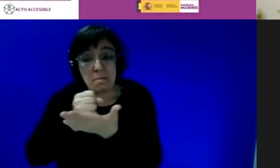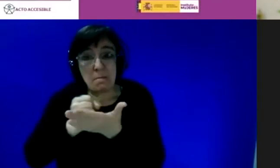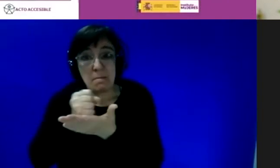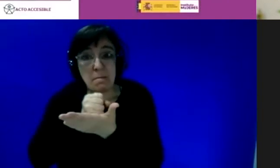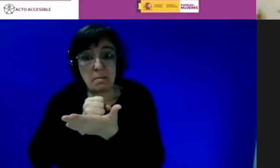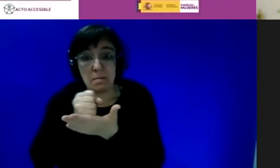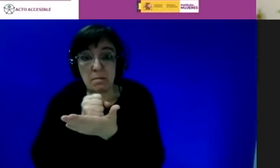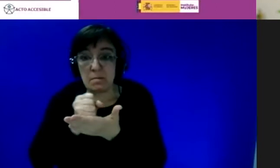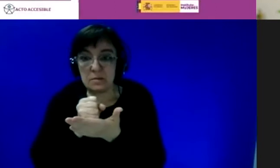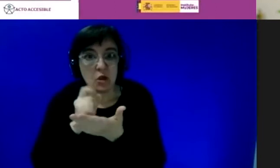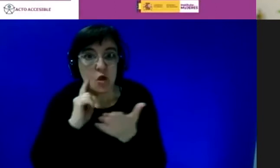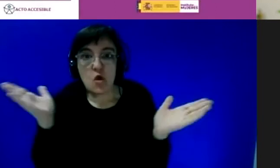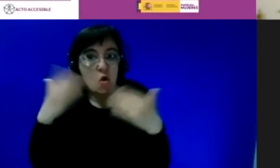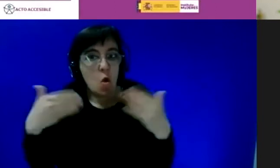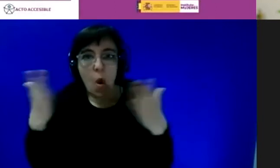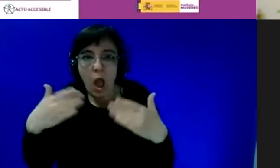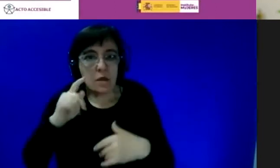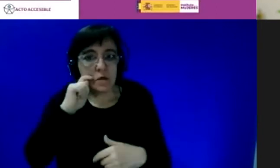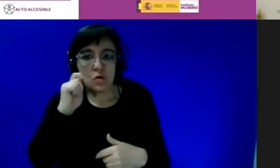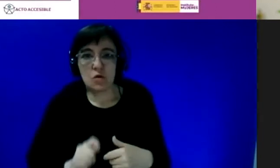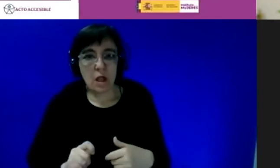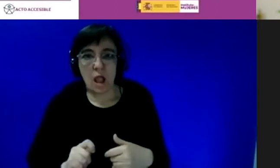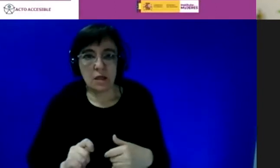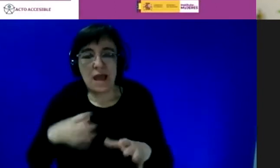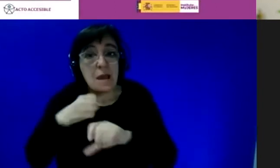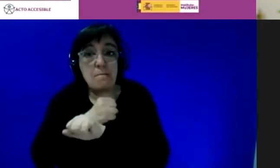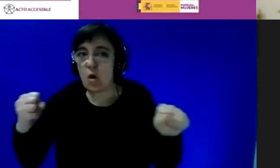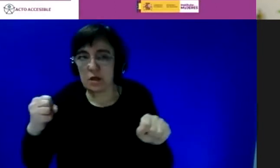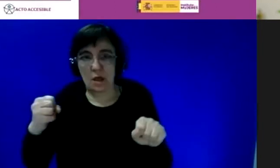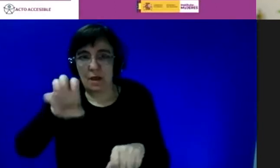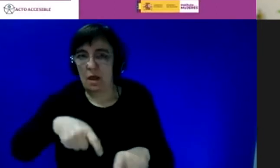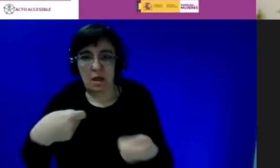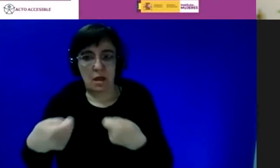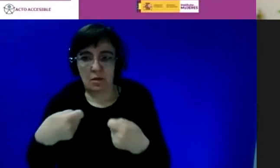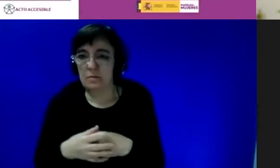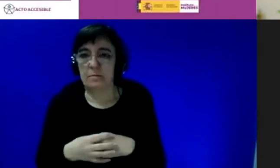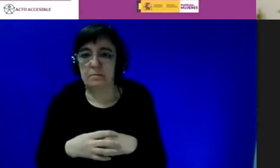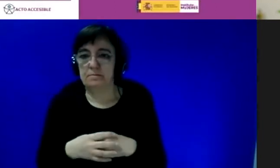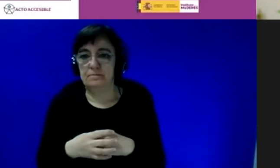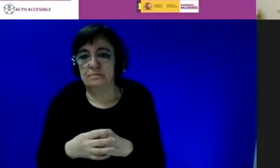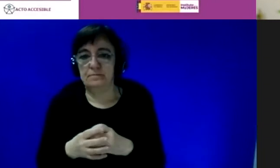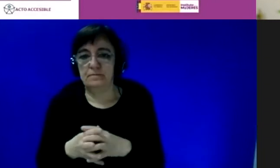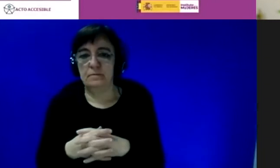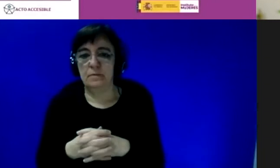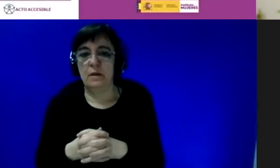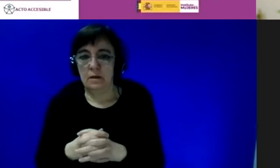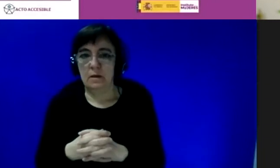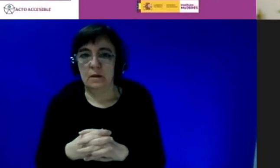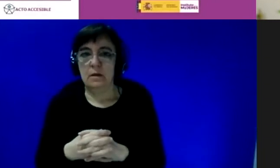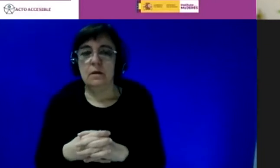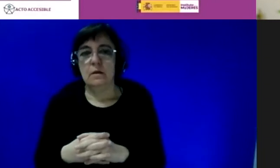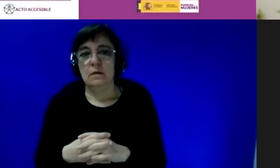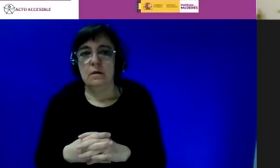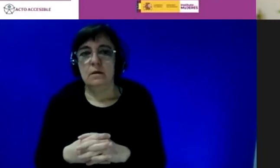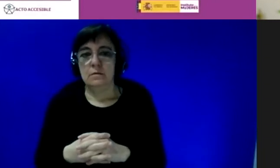somewhere, it was impossible. Also, in our foundation with war in heart, there is